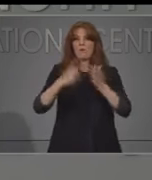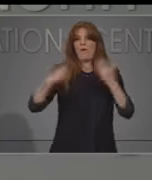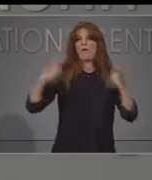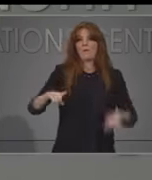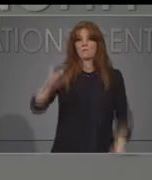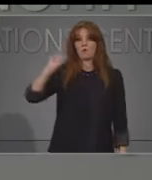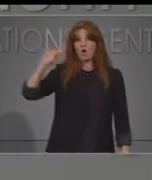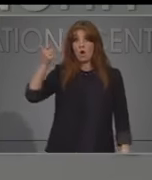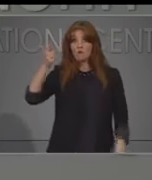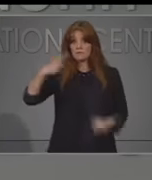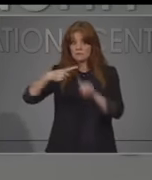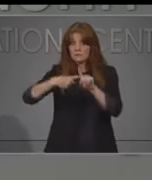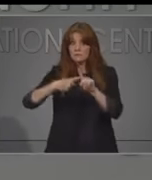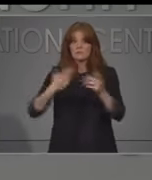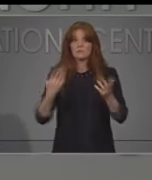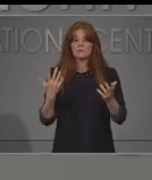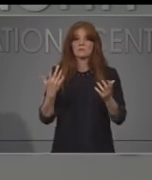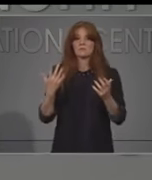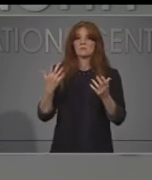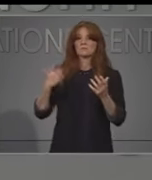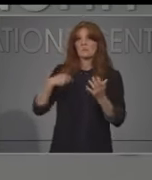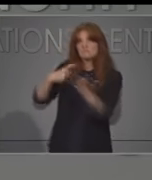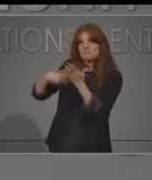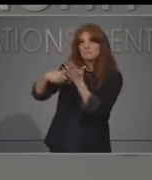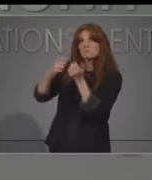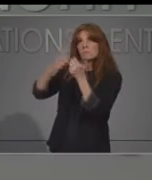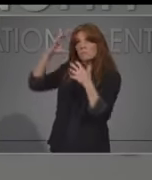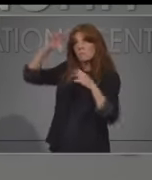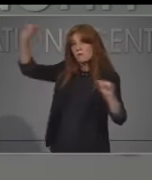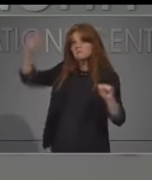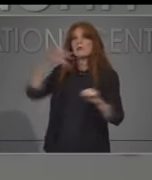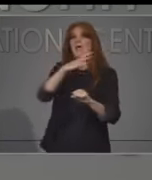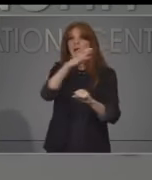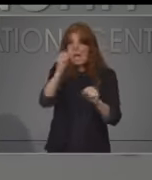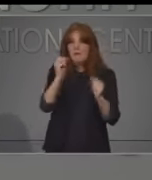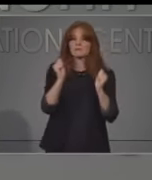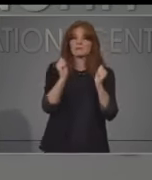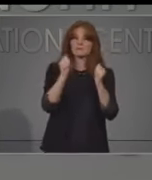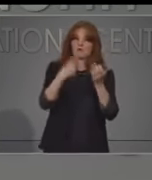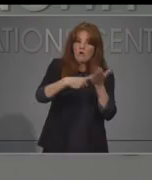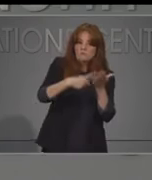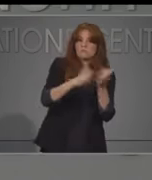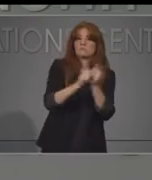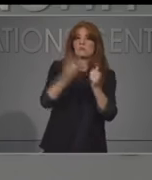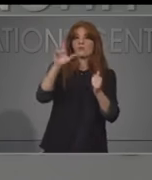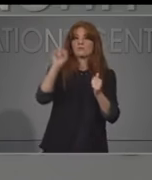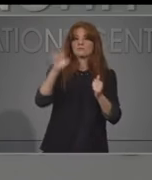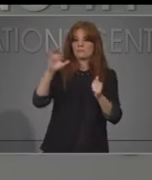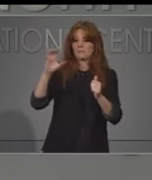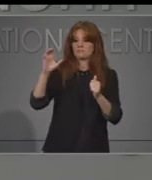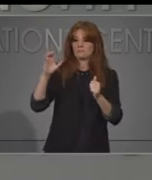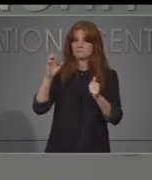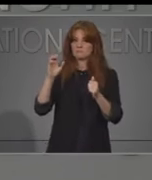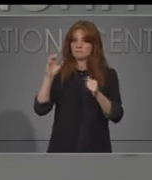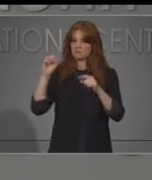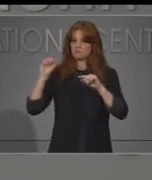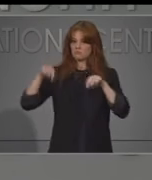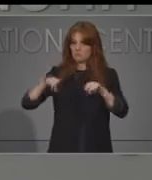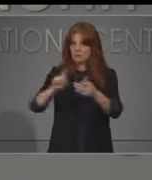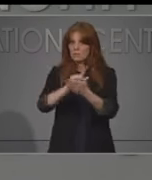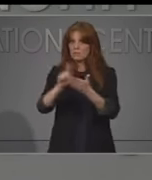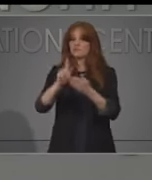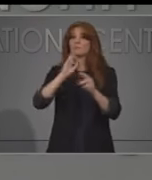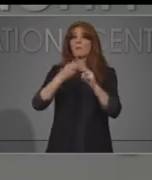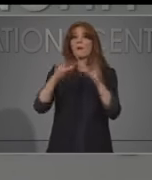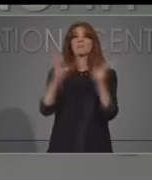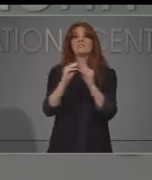From my conversations with the president and with the RNC over the last week, the discussions about a